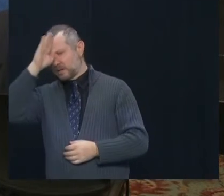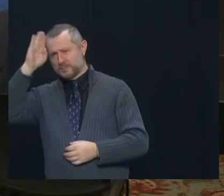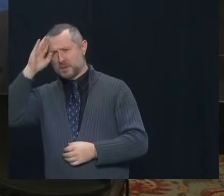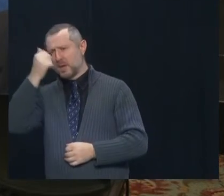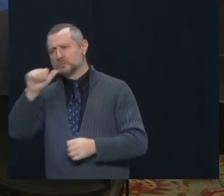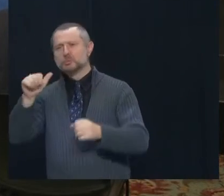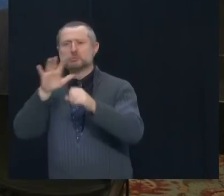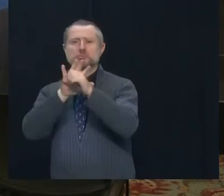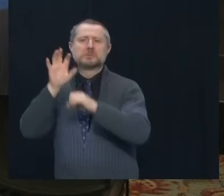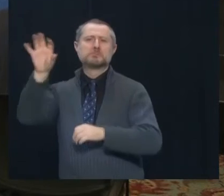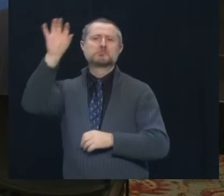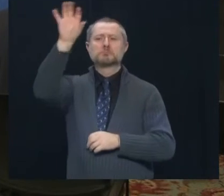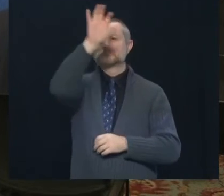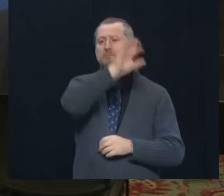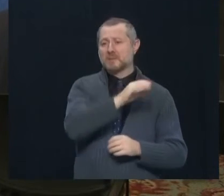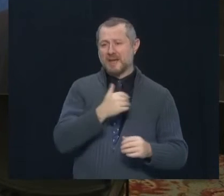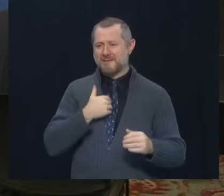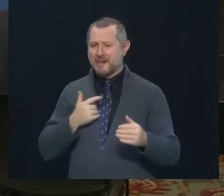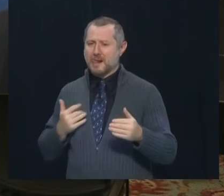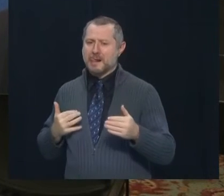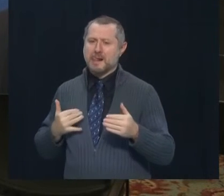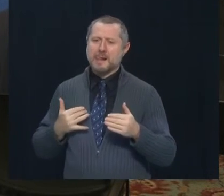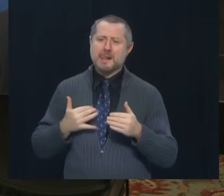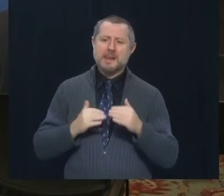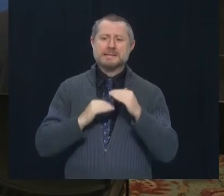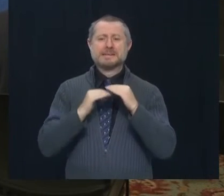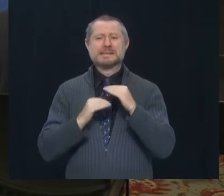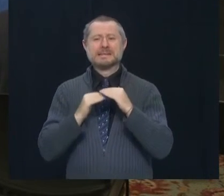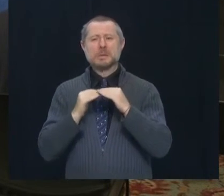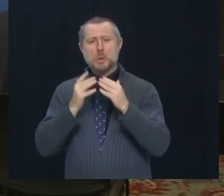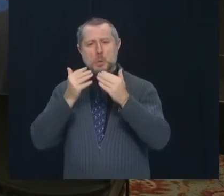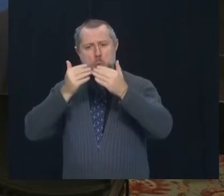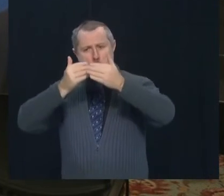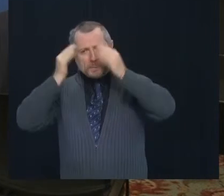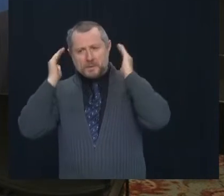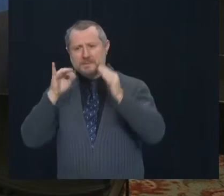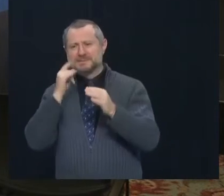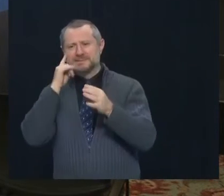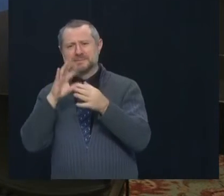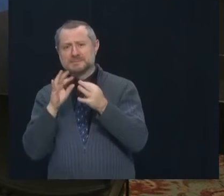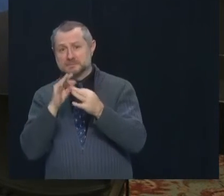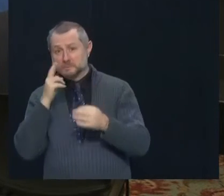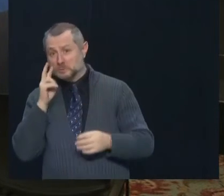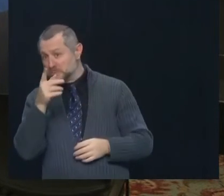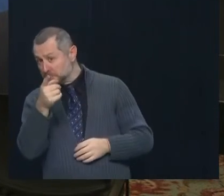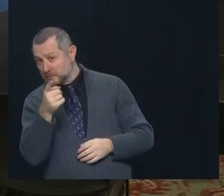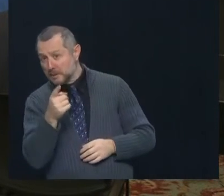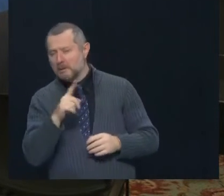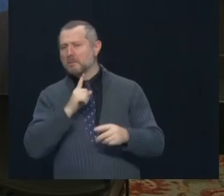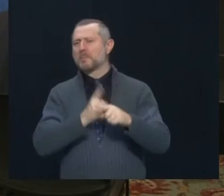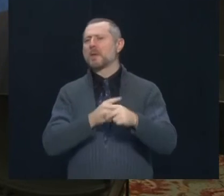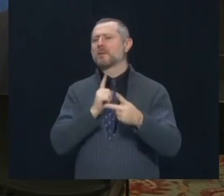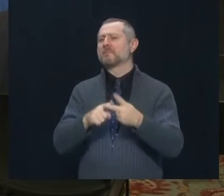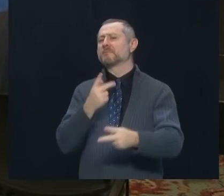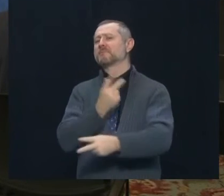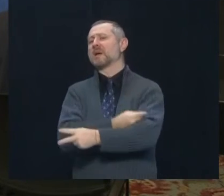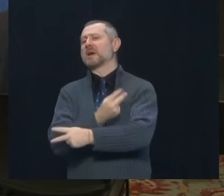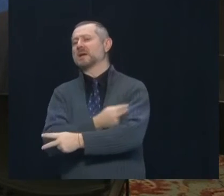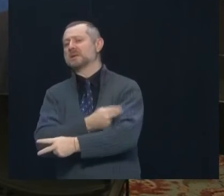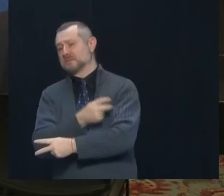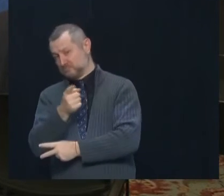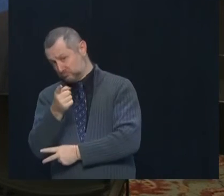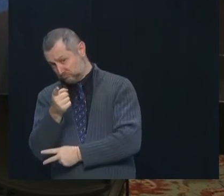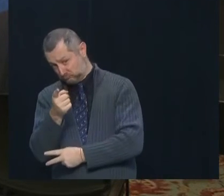reaching that critical mass that you talked about a few days ago? And also on vaccines, should there be any consideration as